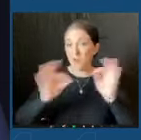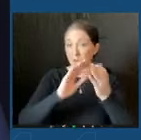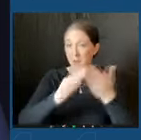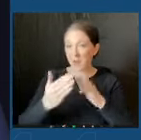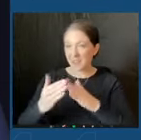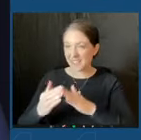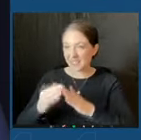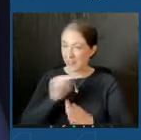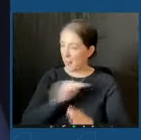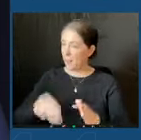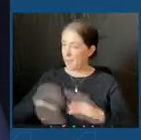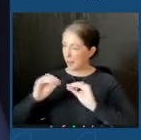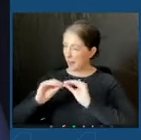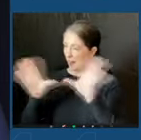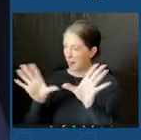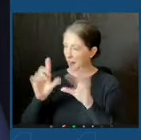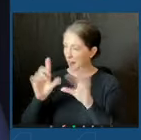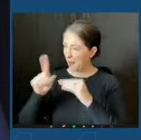clear about.